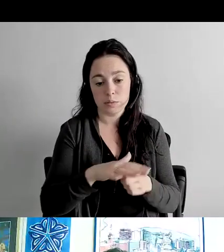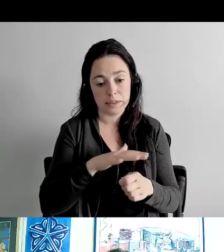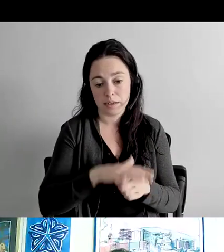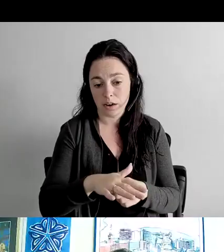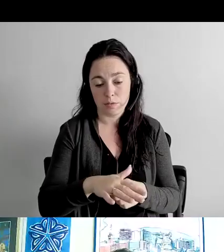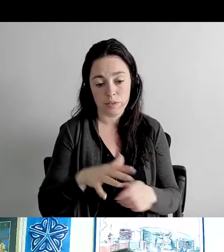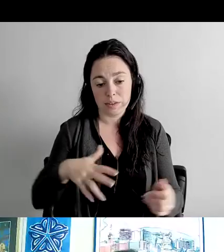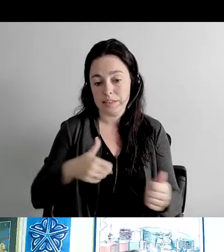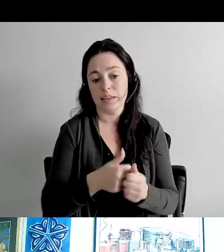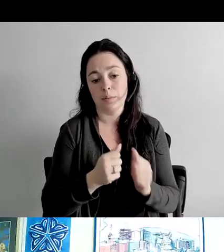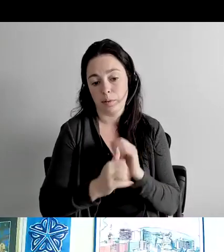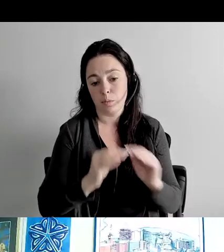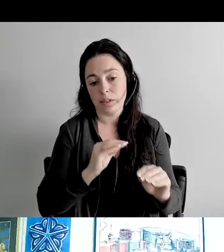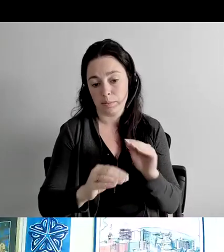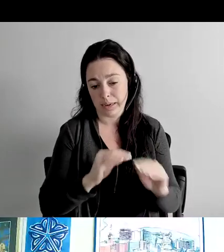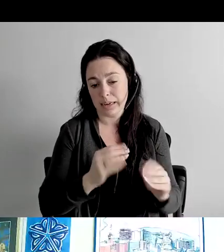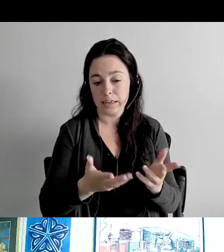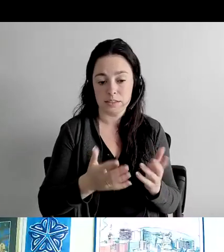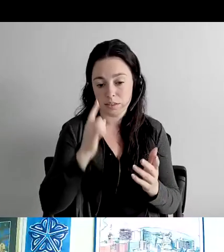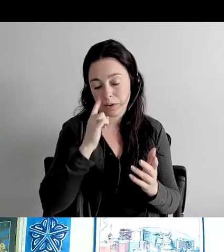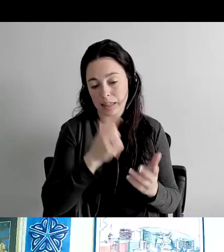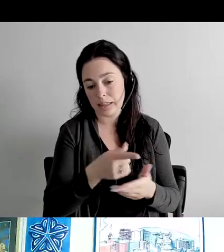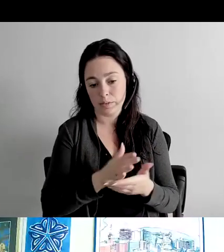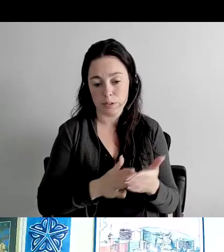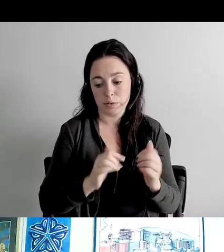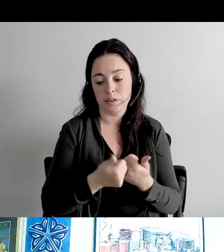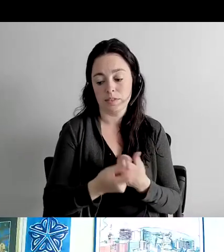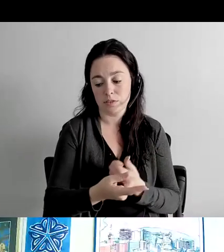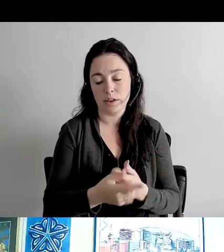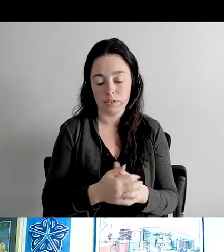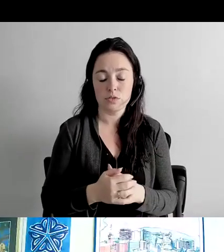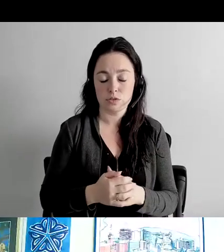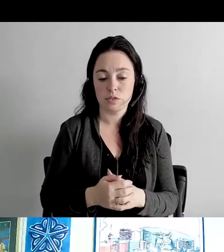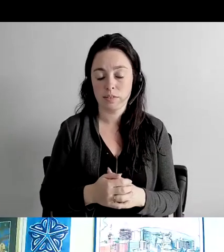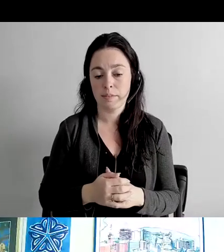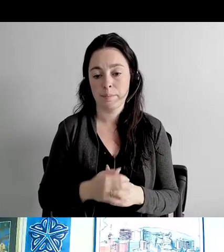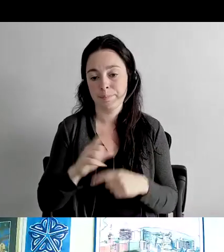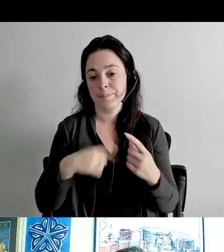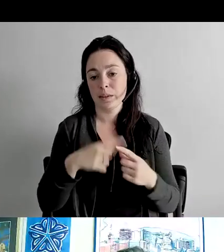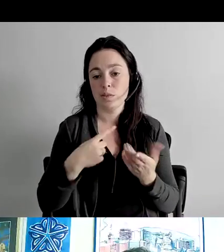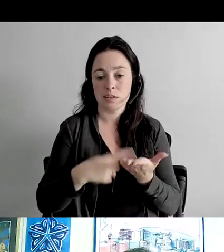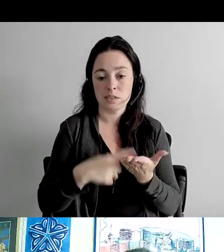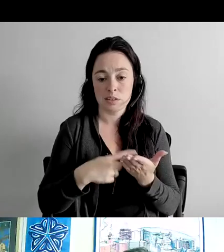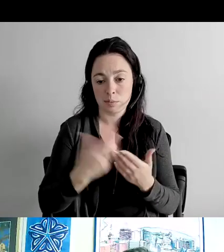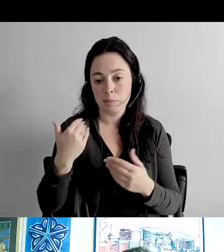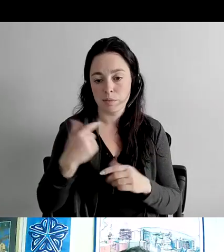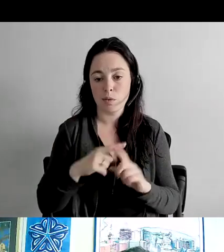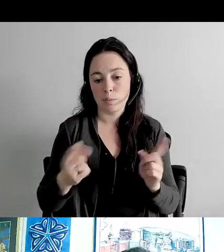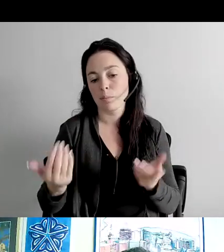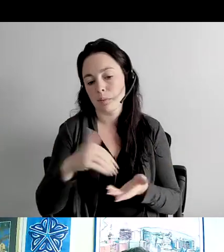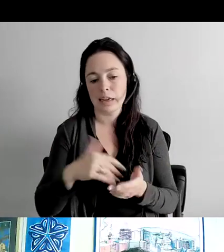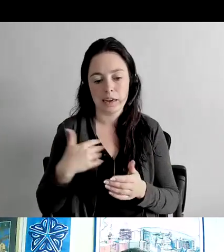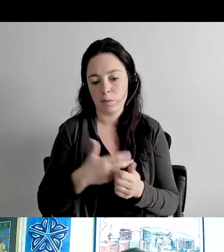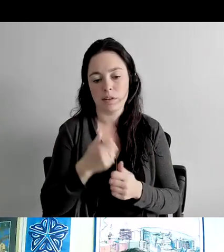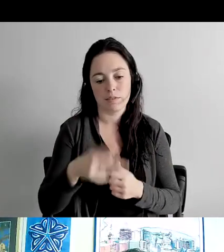up with the maintenance. I think that was part of the challenge when this idea was raised before, but like I said, we can have a